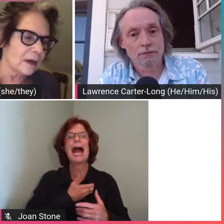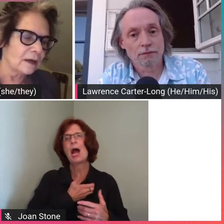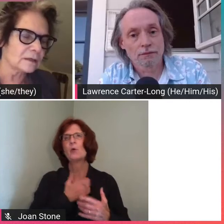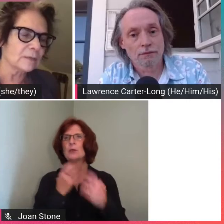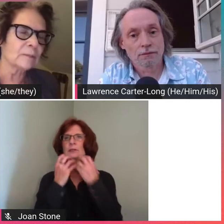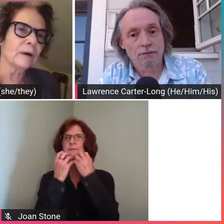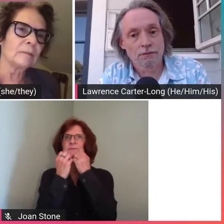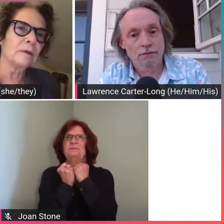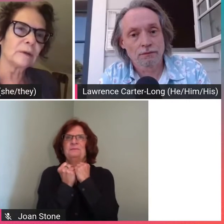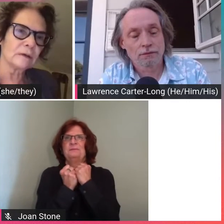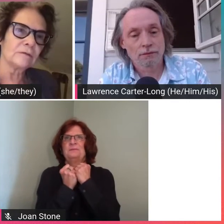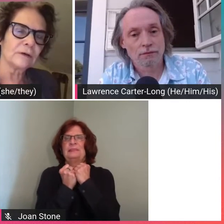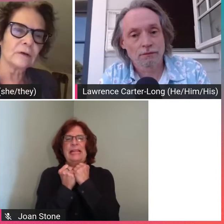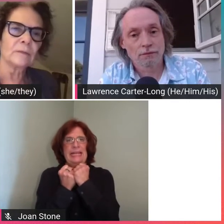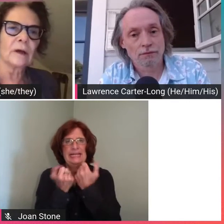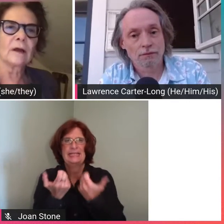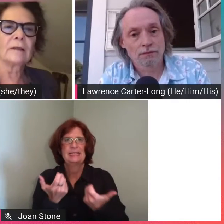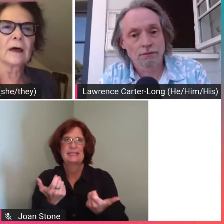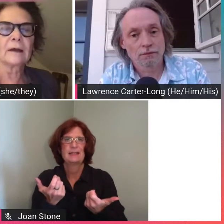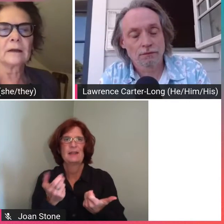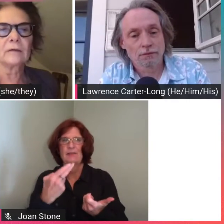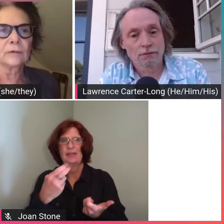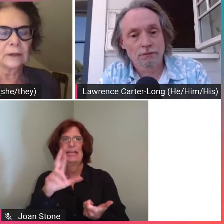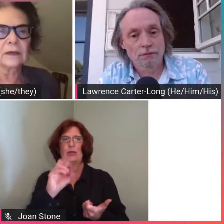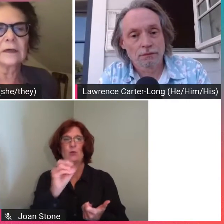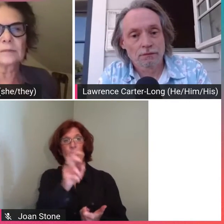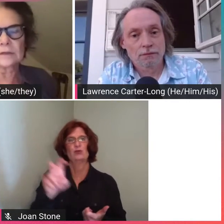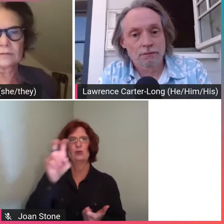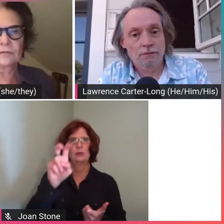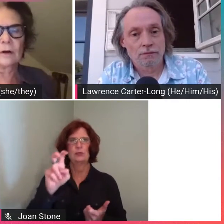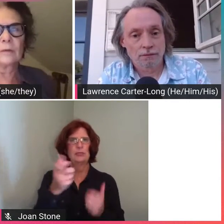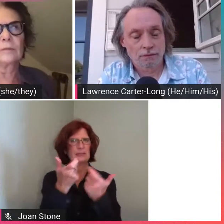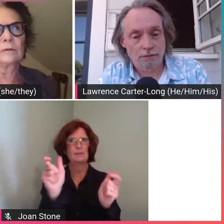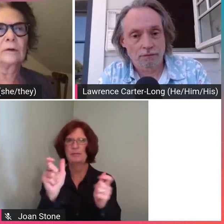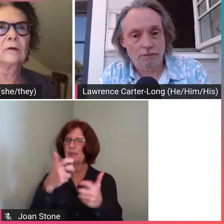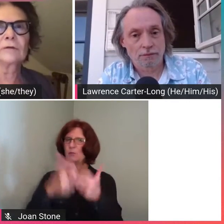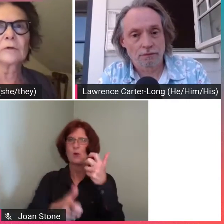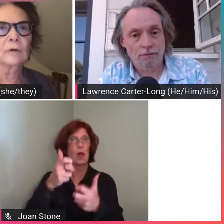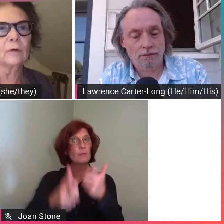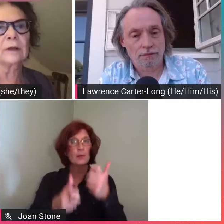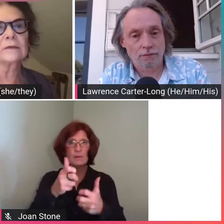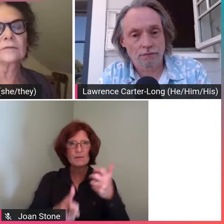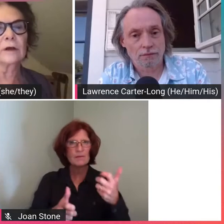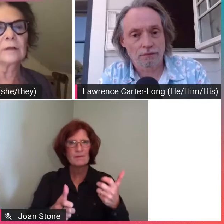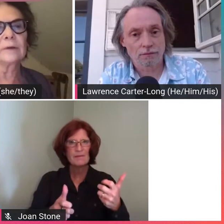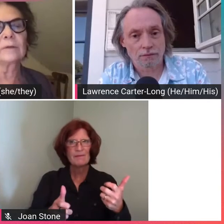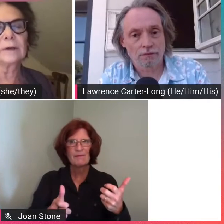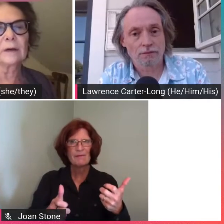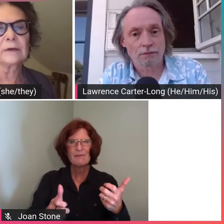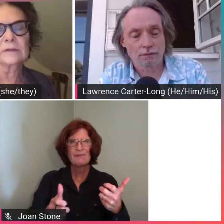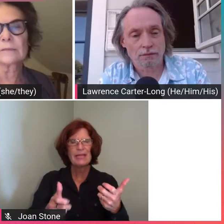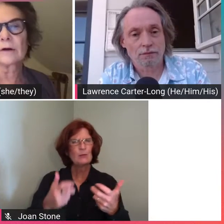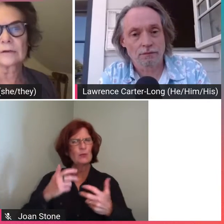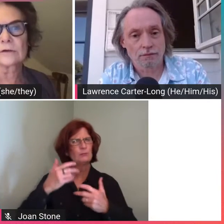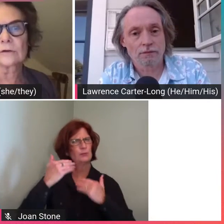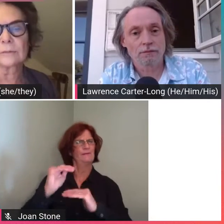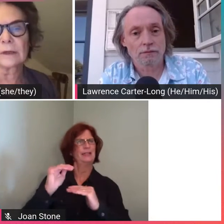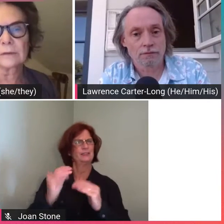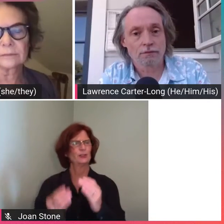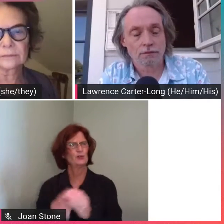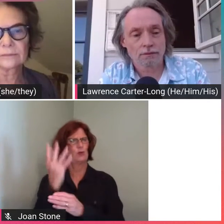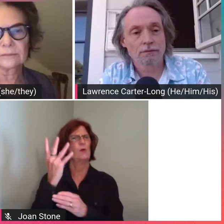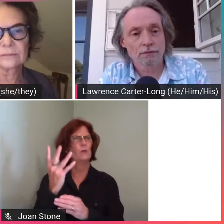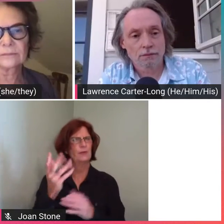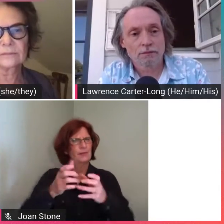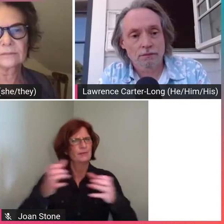journey is a big problem in film that really keeps it from growing and developing and becoming as smart as it could